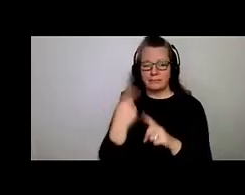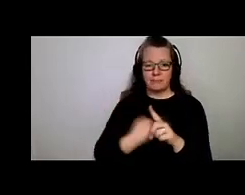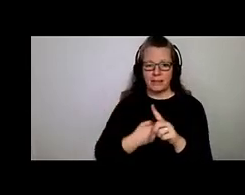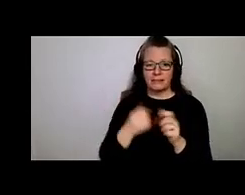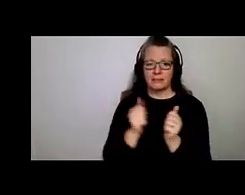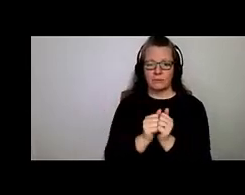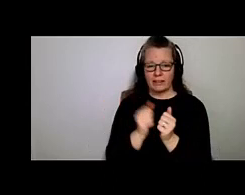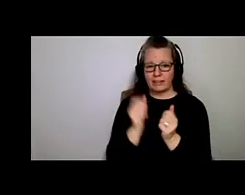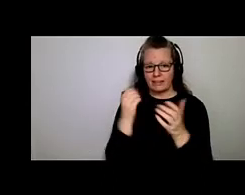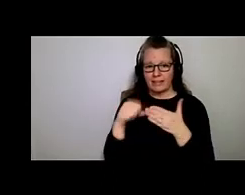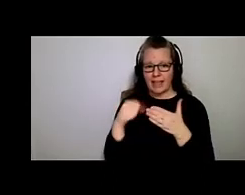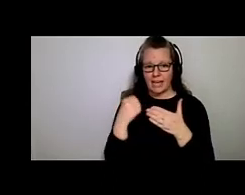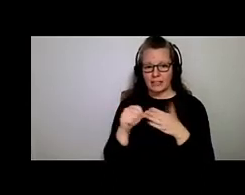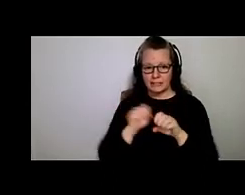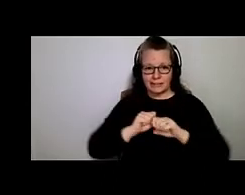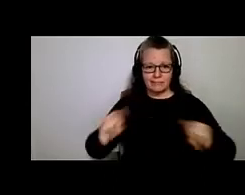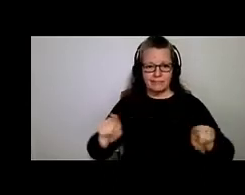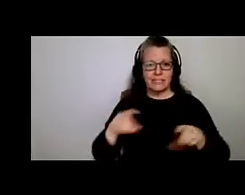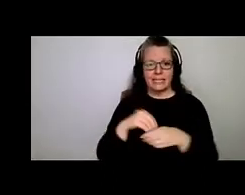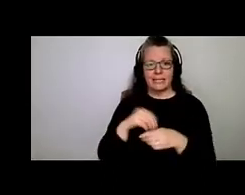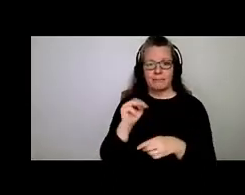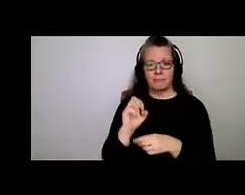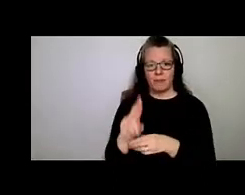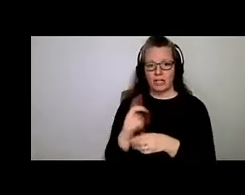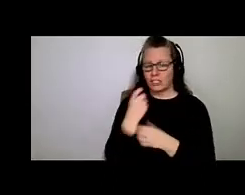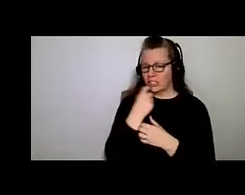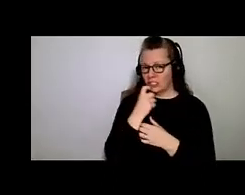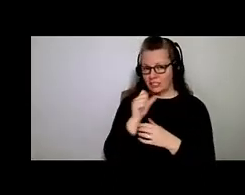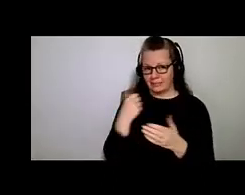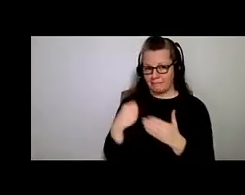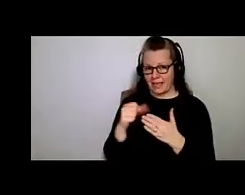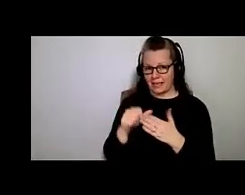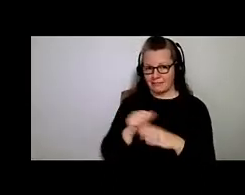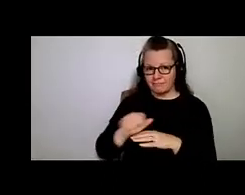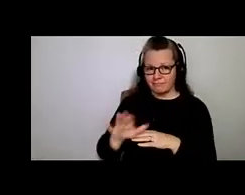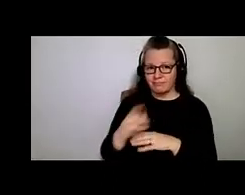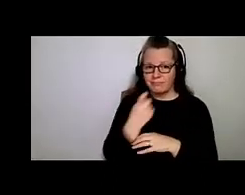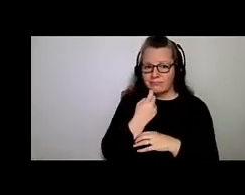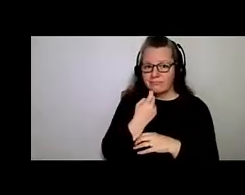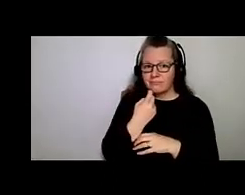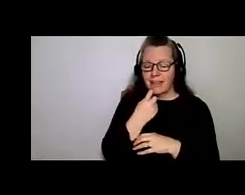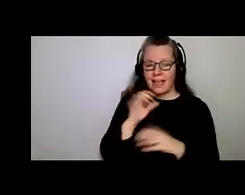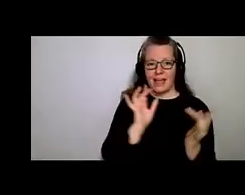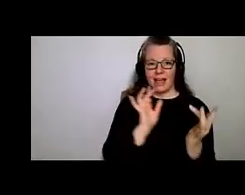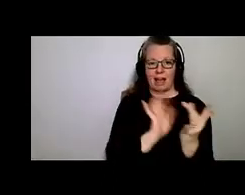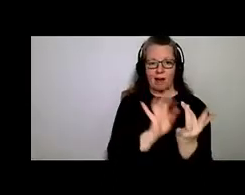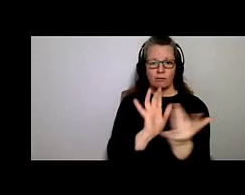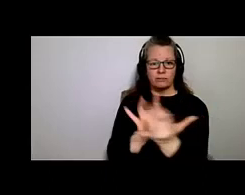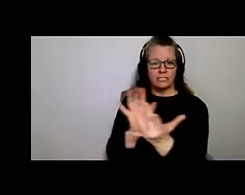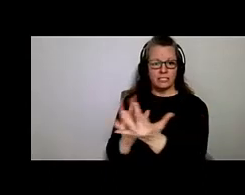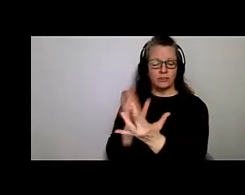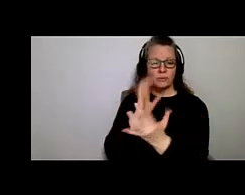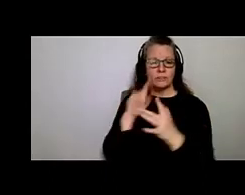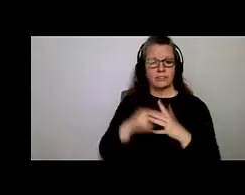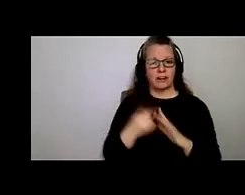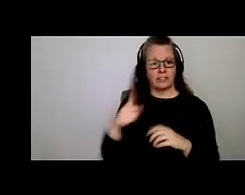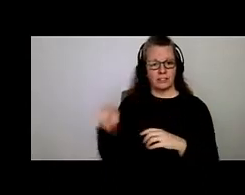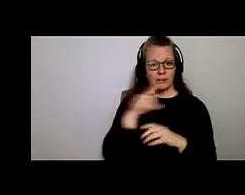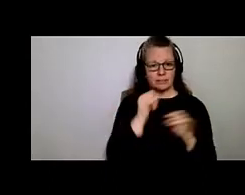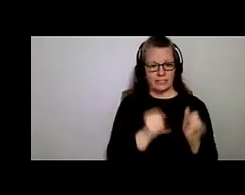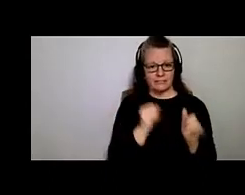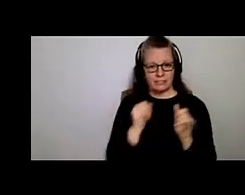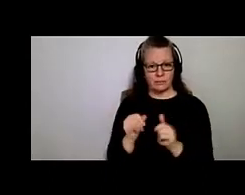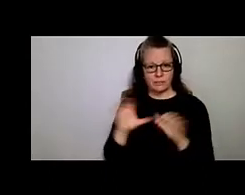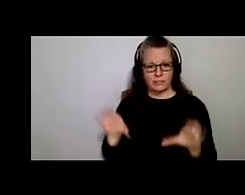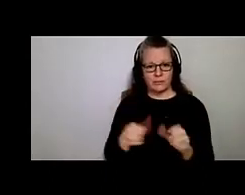notices going out in March. They just went out, and the outreach will start to those individuals to do